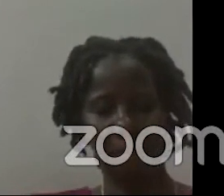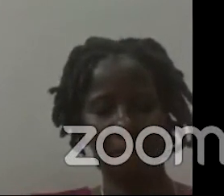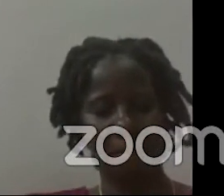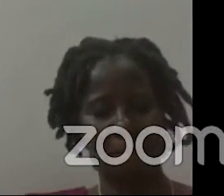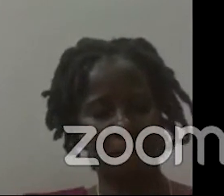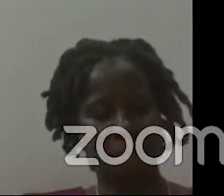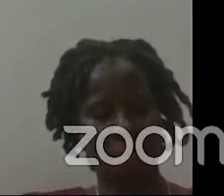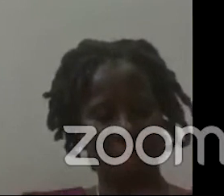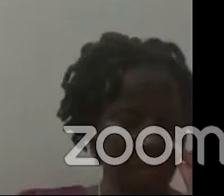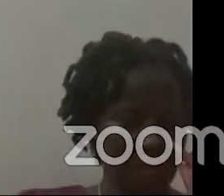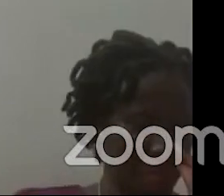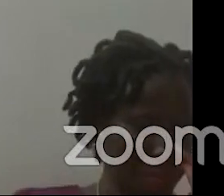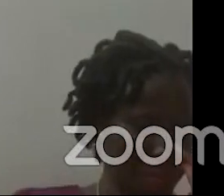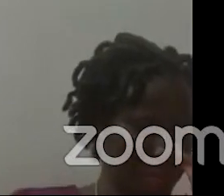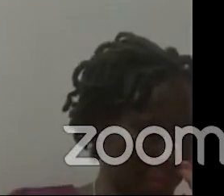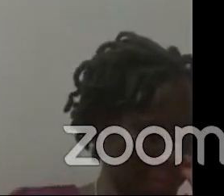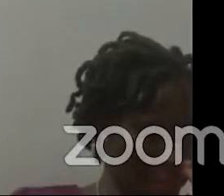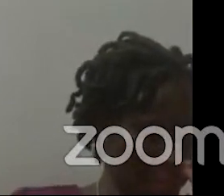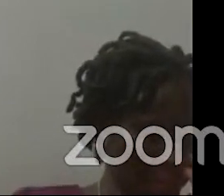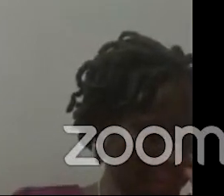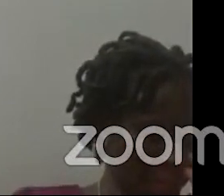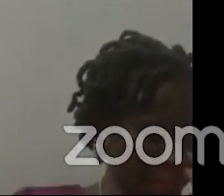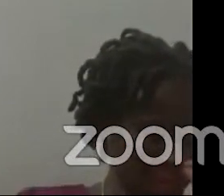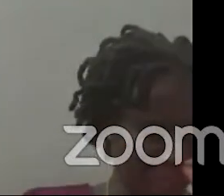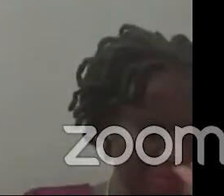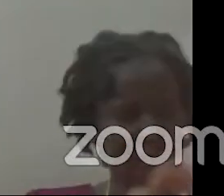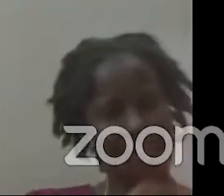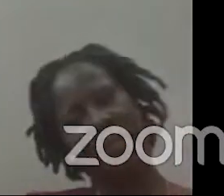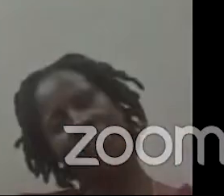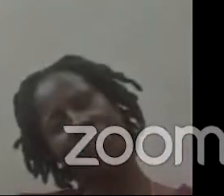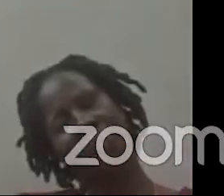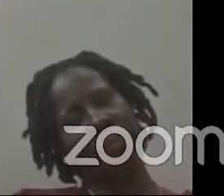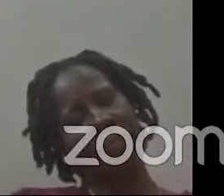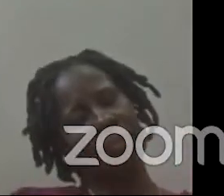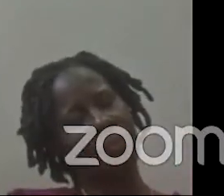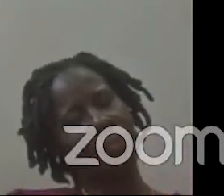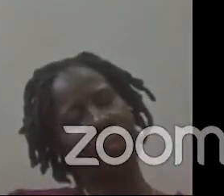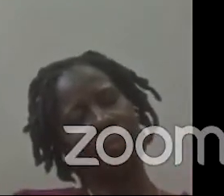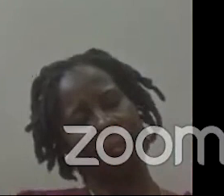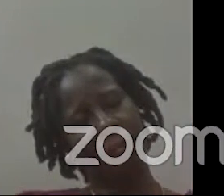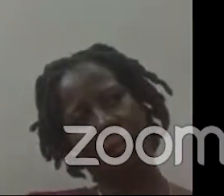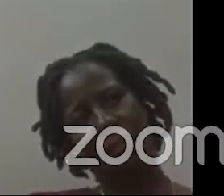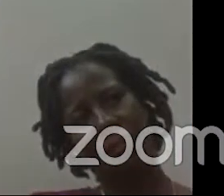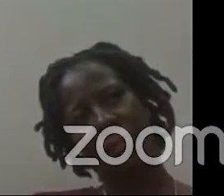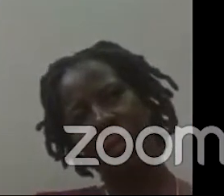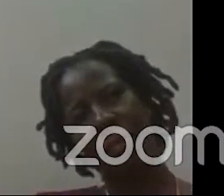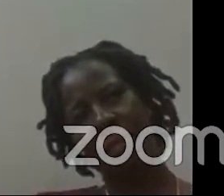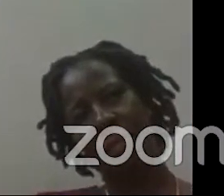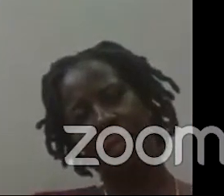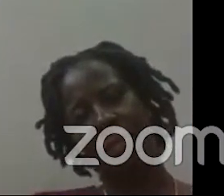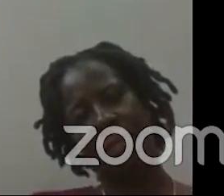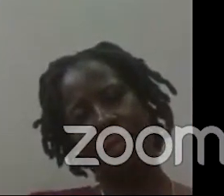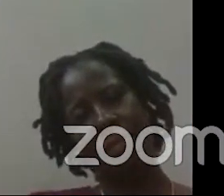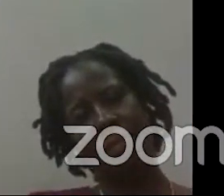critical committees, which is business risk and compliance. I'm the chair of that committee. I'm the chair of the